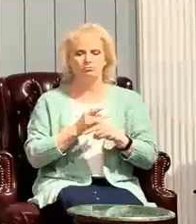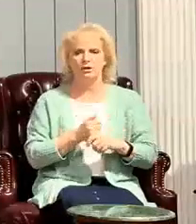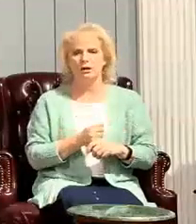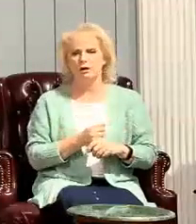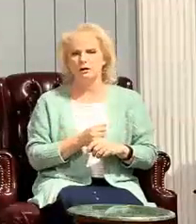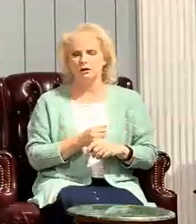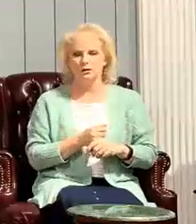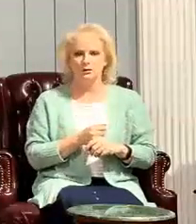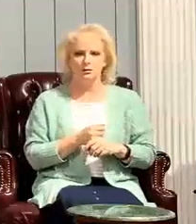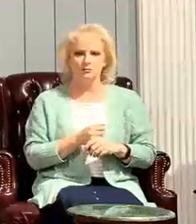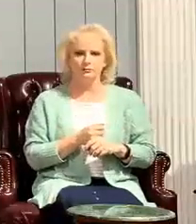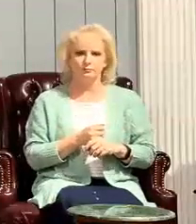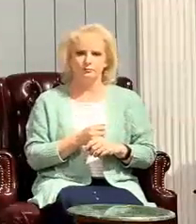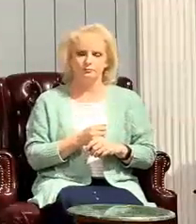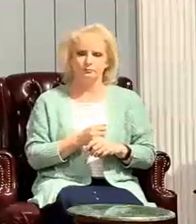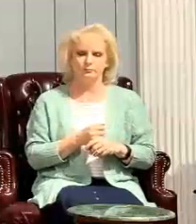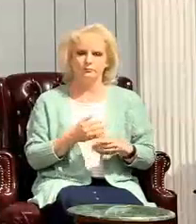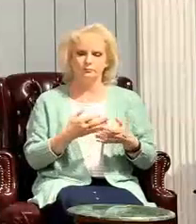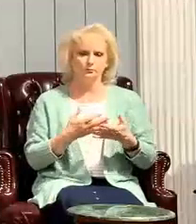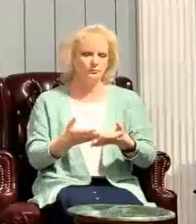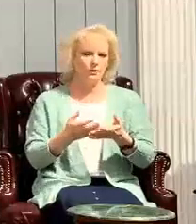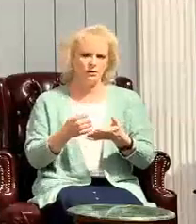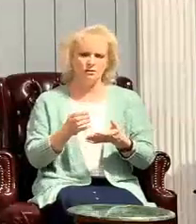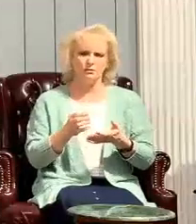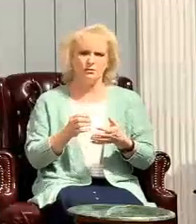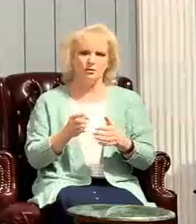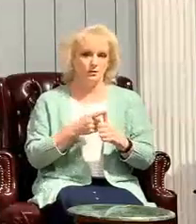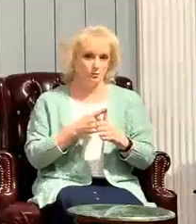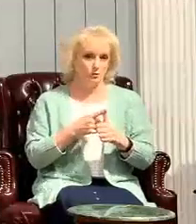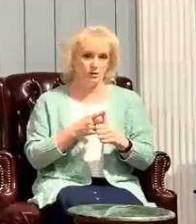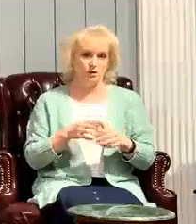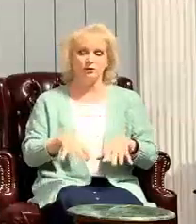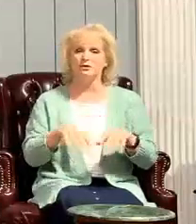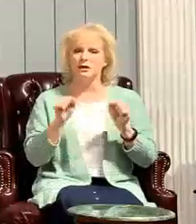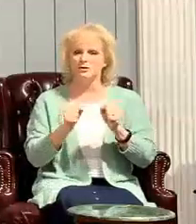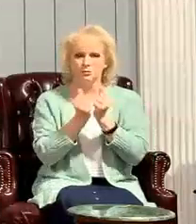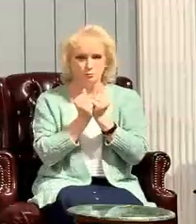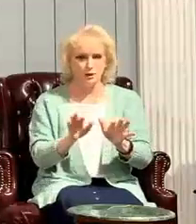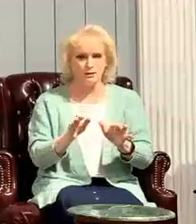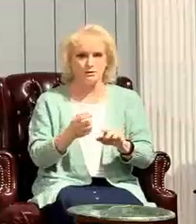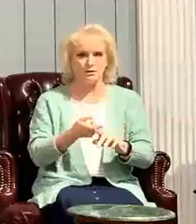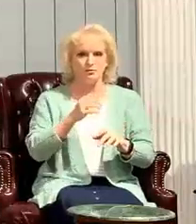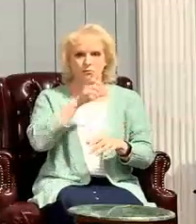Now, so notice some basic elements that are found in this verse. Number one, there is an assumed blessing from the Lord.